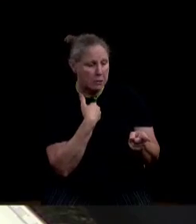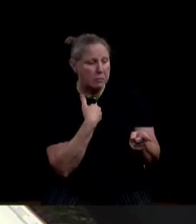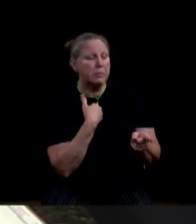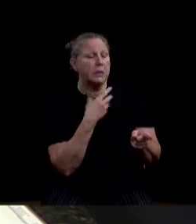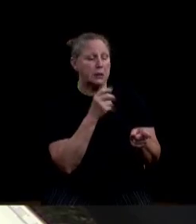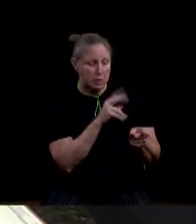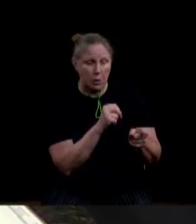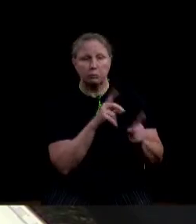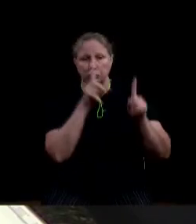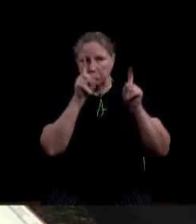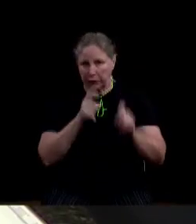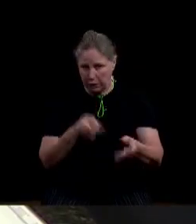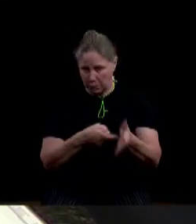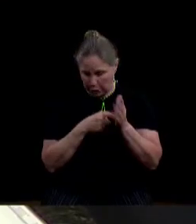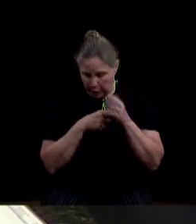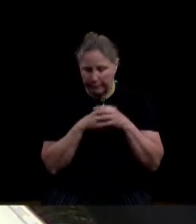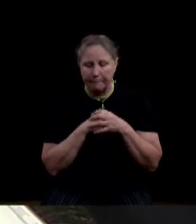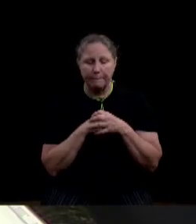And